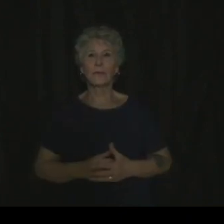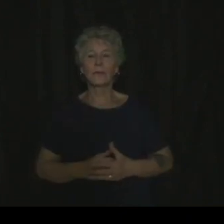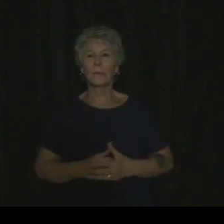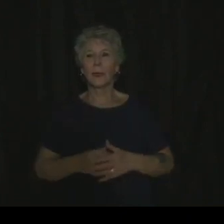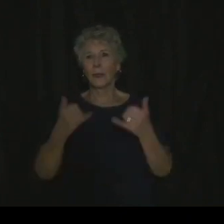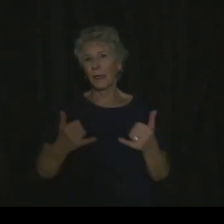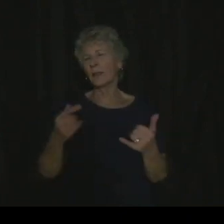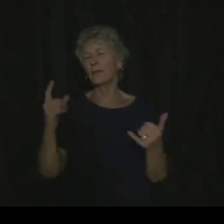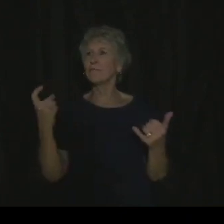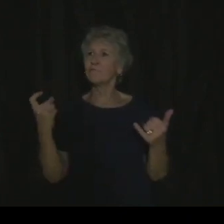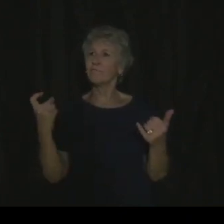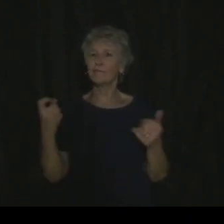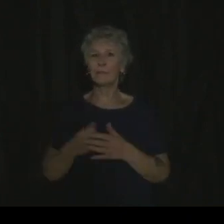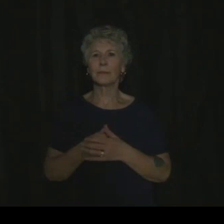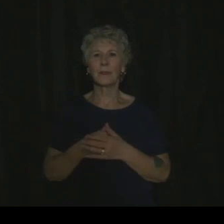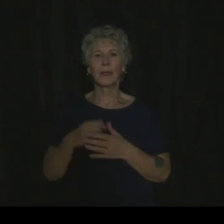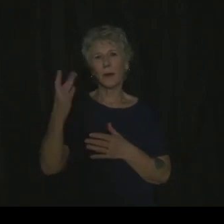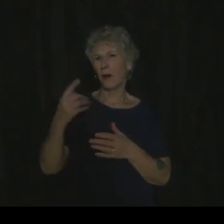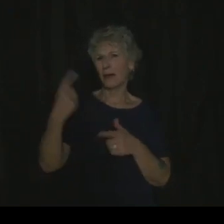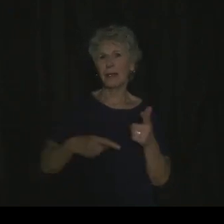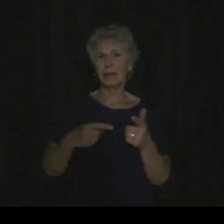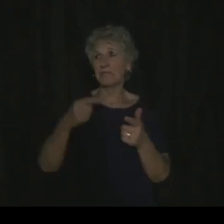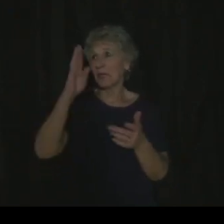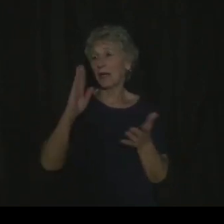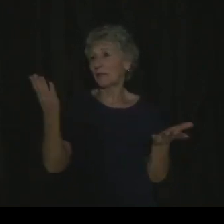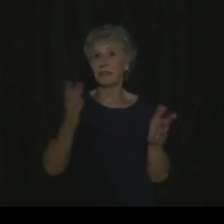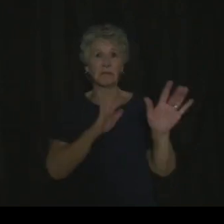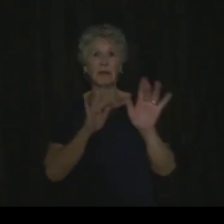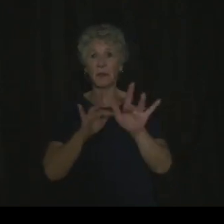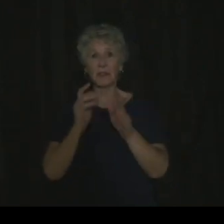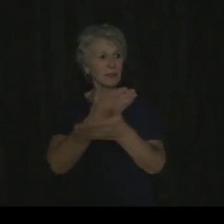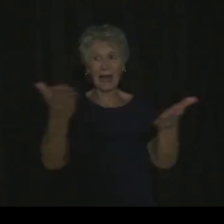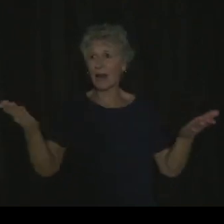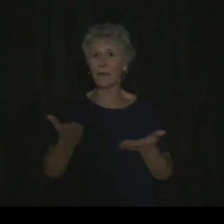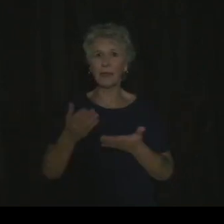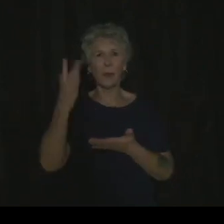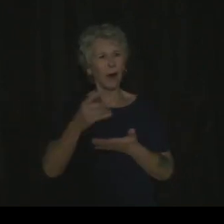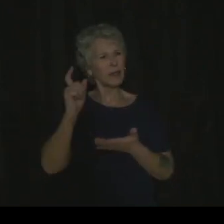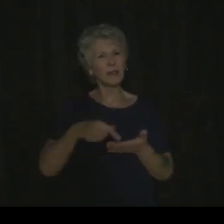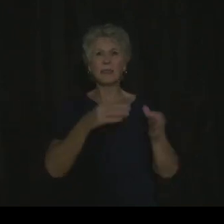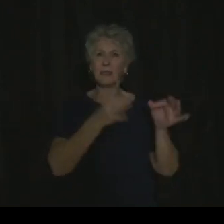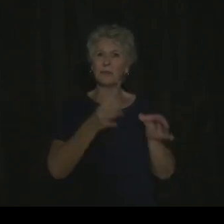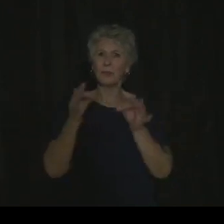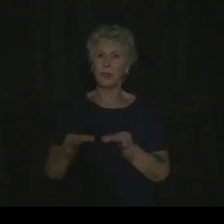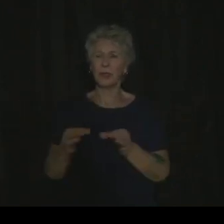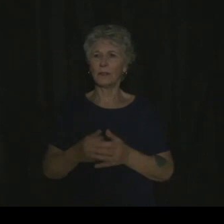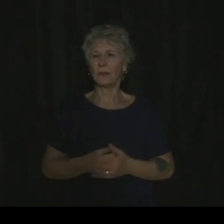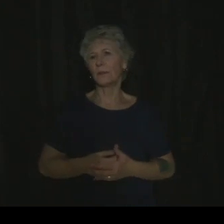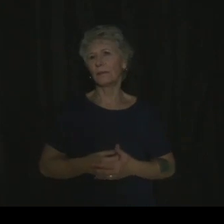Now you ask, why can't God just be merciful to everyone? Why does he have to judge? Why does he have to be like